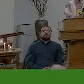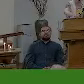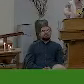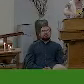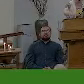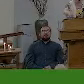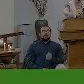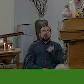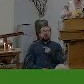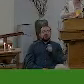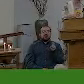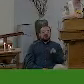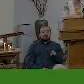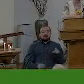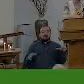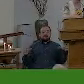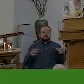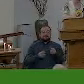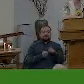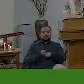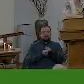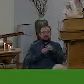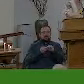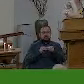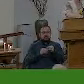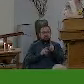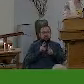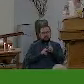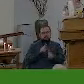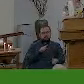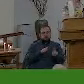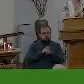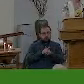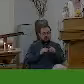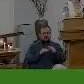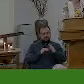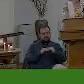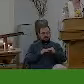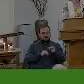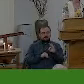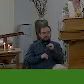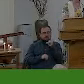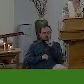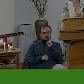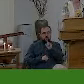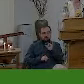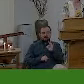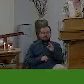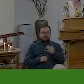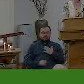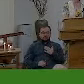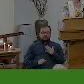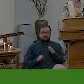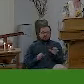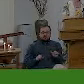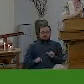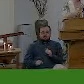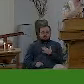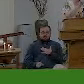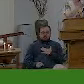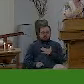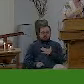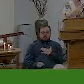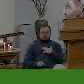As I said, we do need a quorum in order to be able to do this. And if you are unsure whether you are eligible to vote or not,